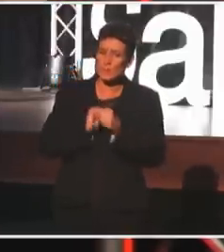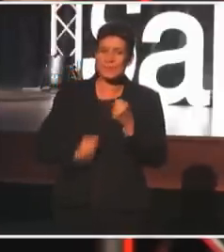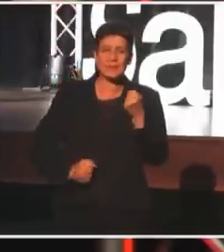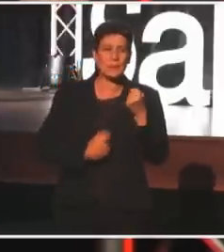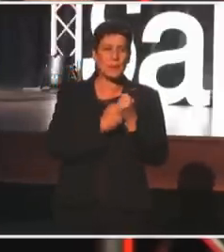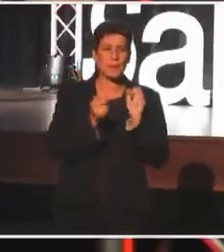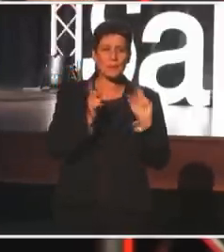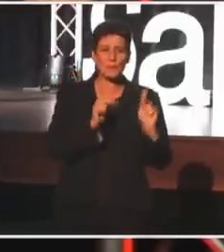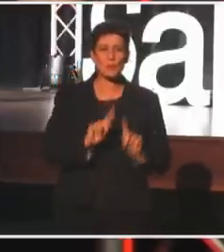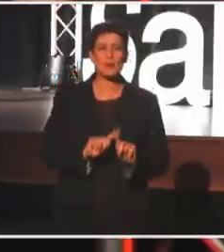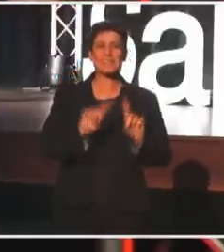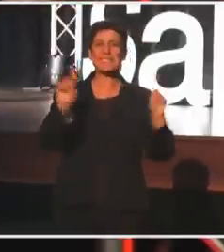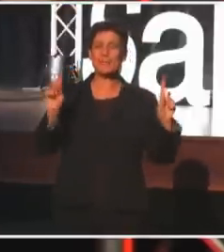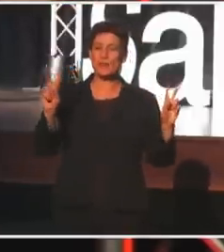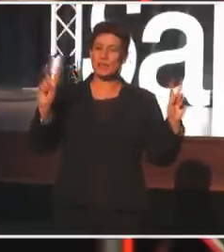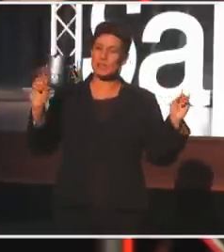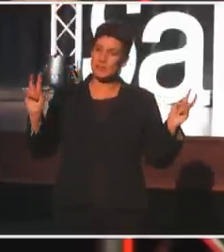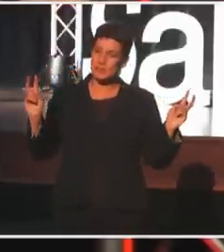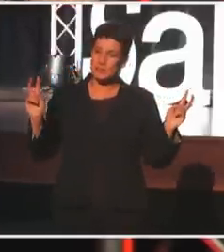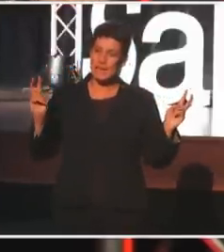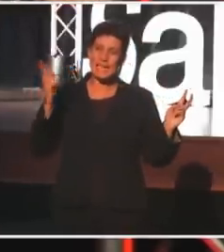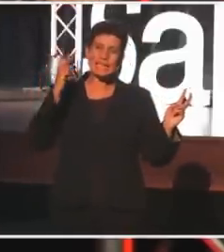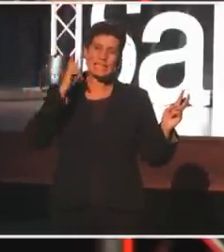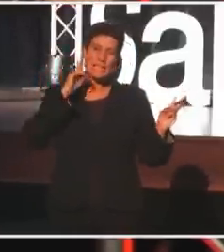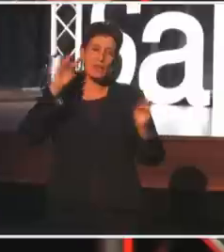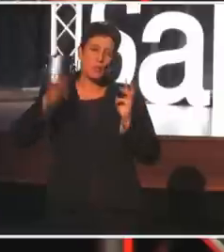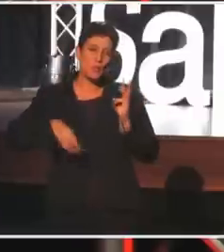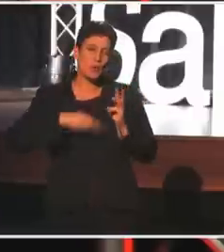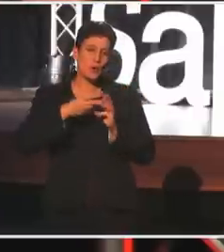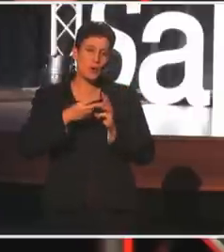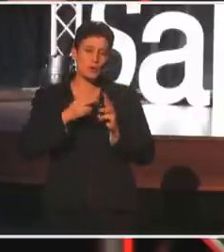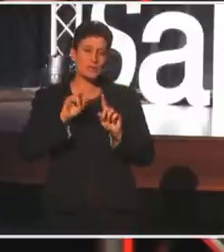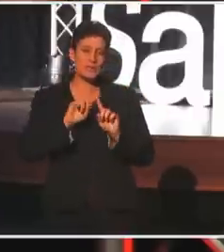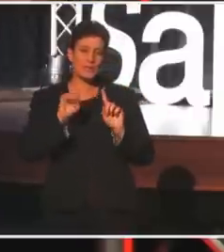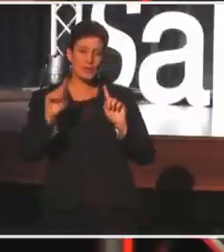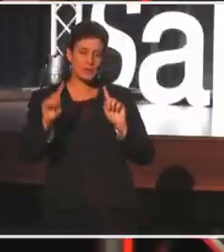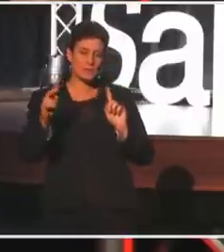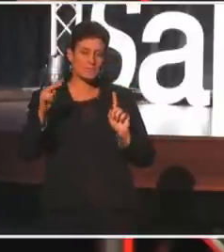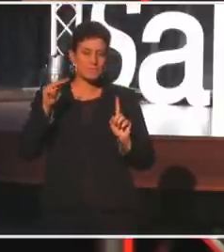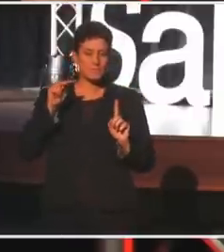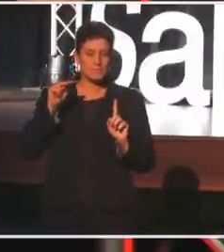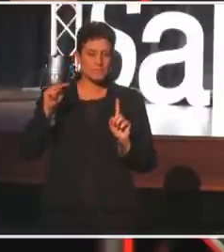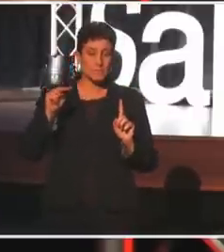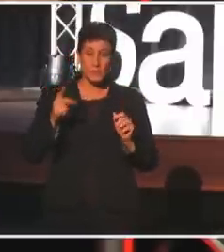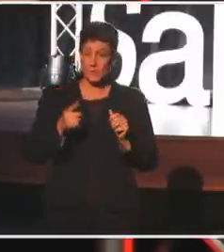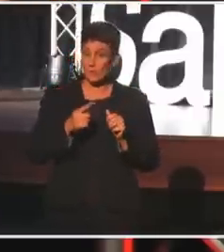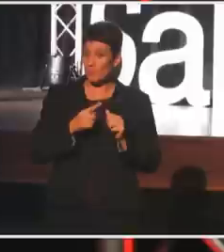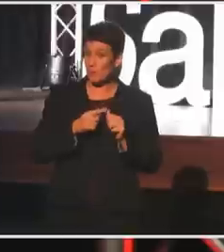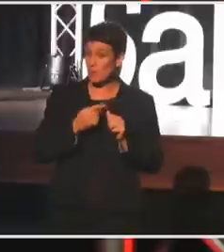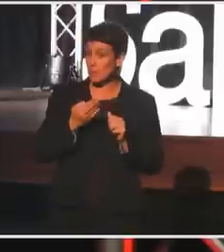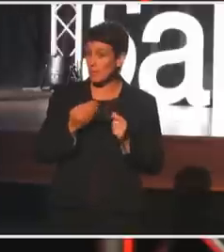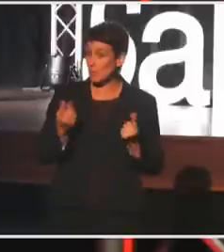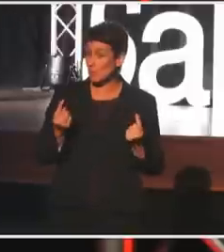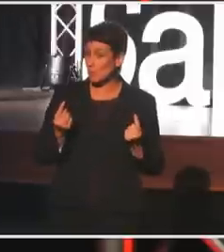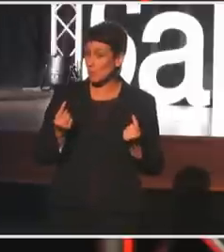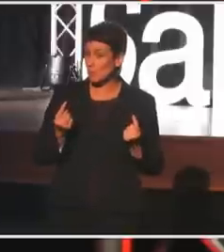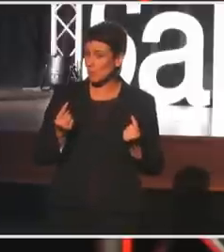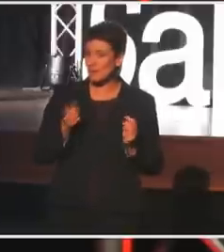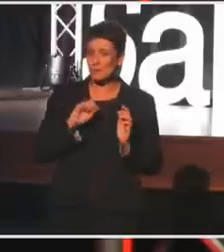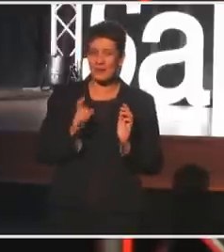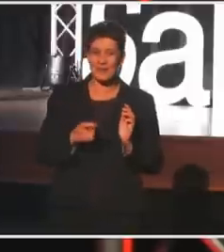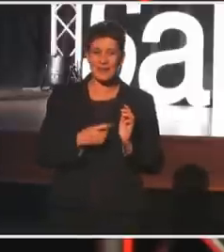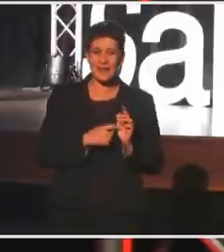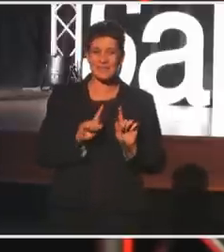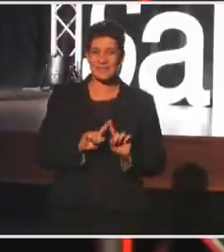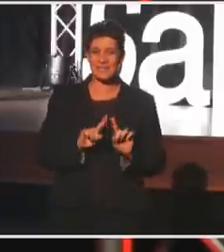supporting those who are different and see the world differently. The first step is to recognize